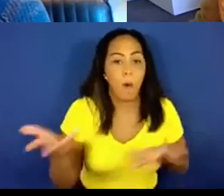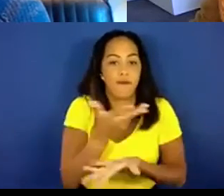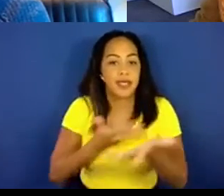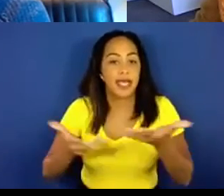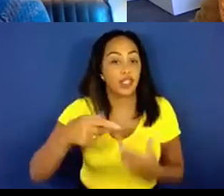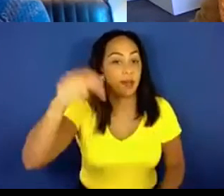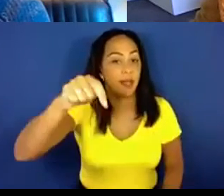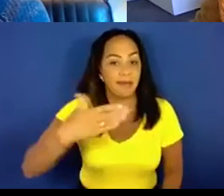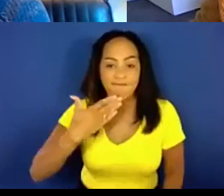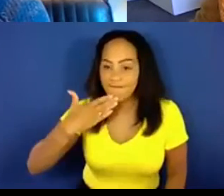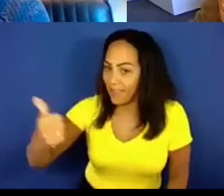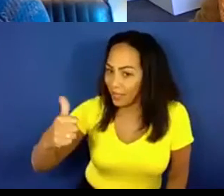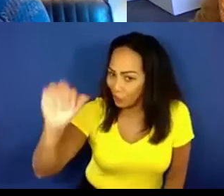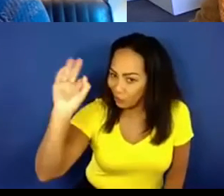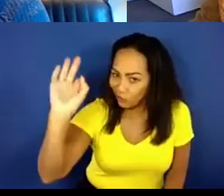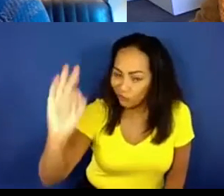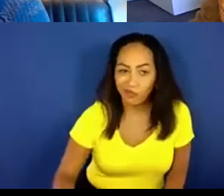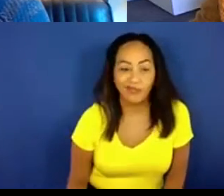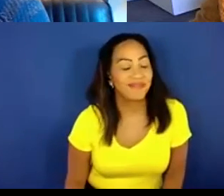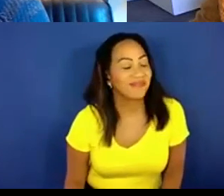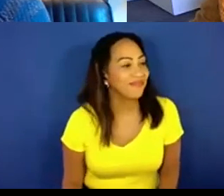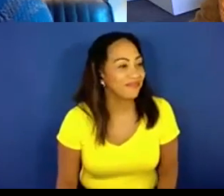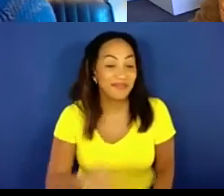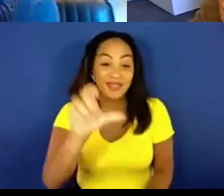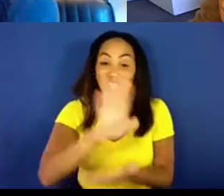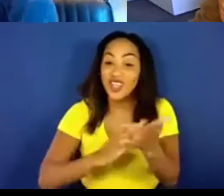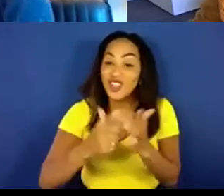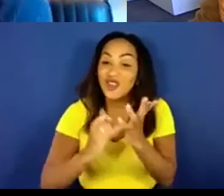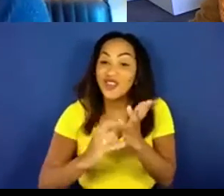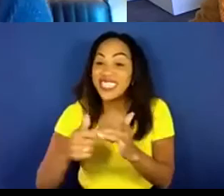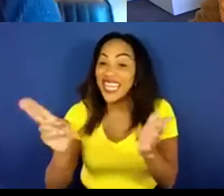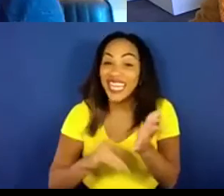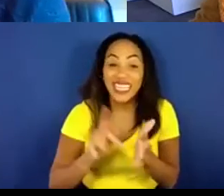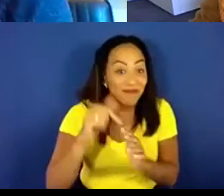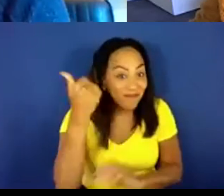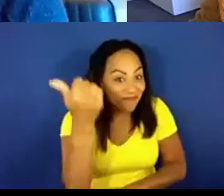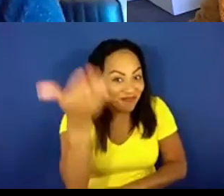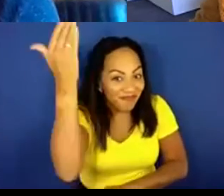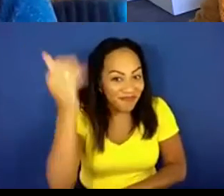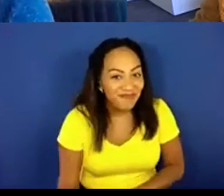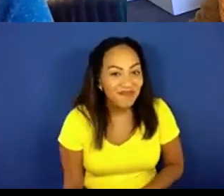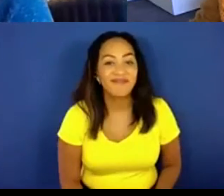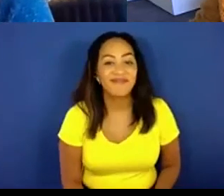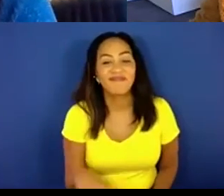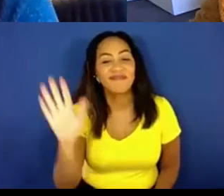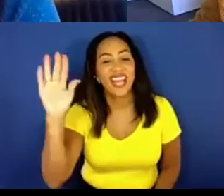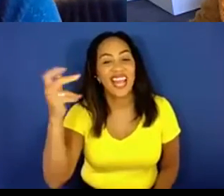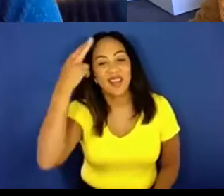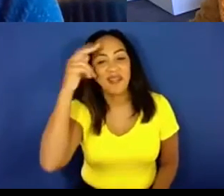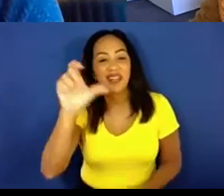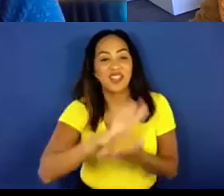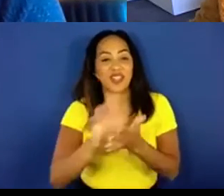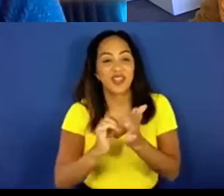you. Thank you. Christine, if we come to you. Hi there, my name's Christine. I'm from the